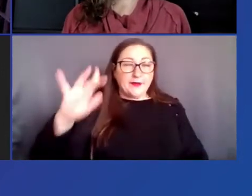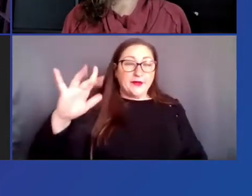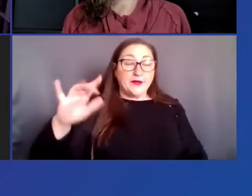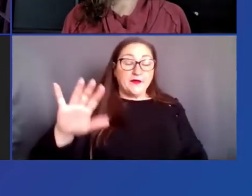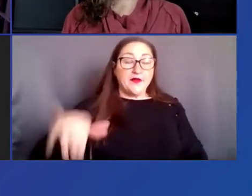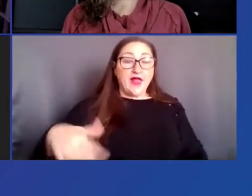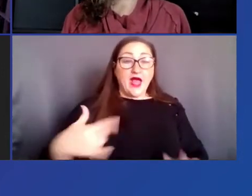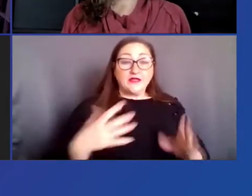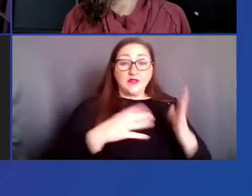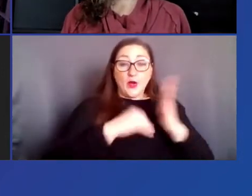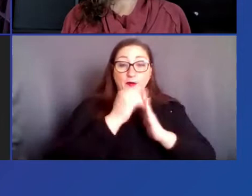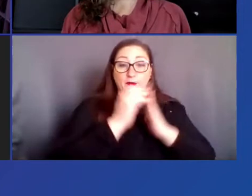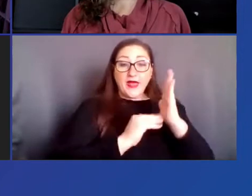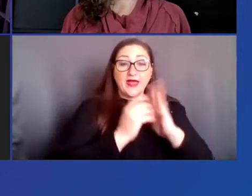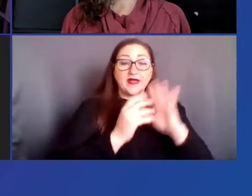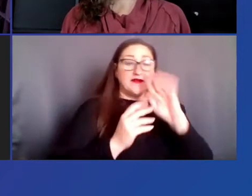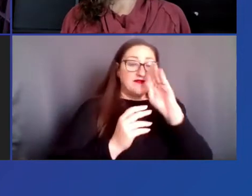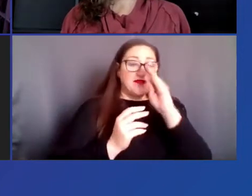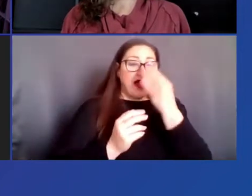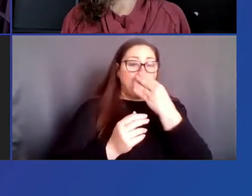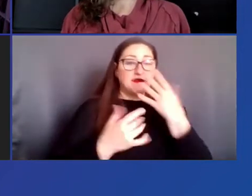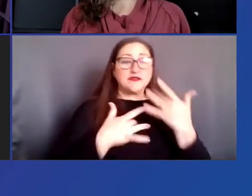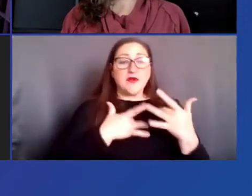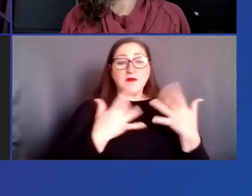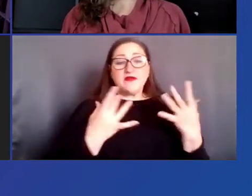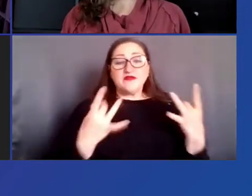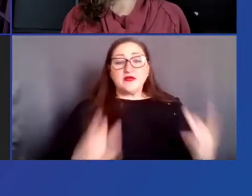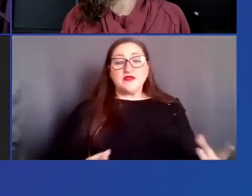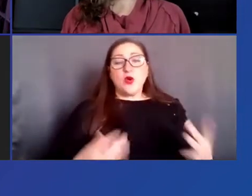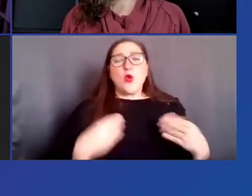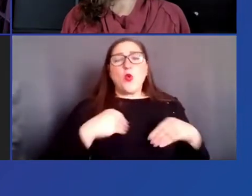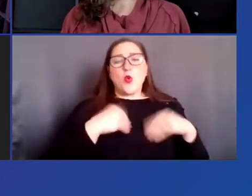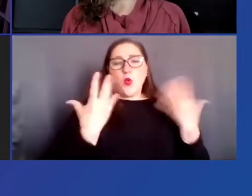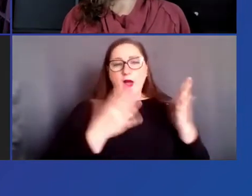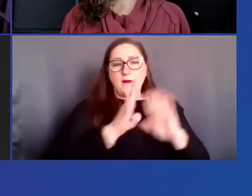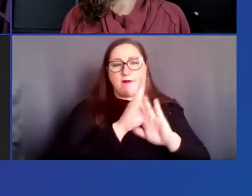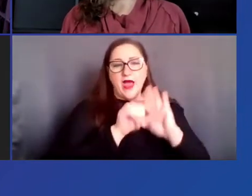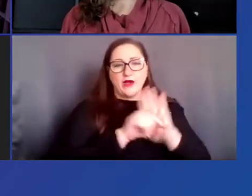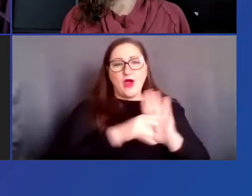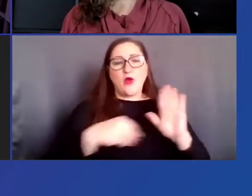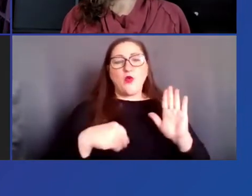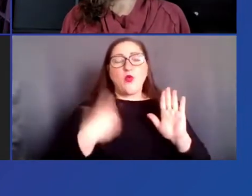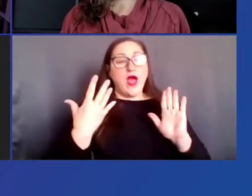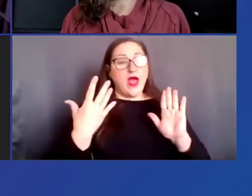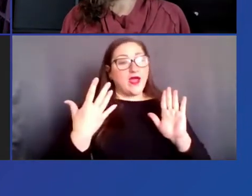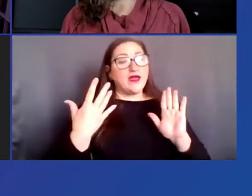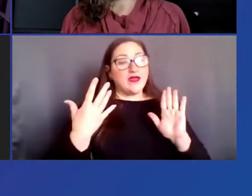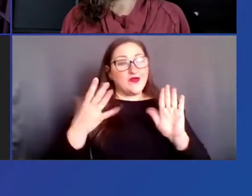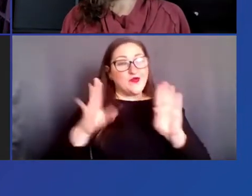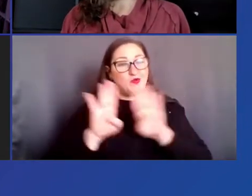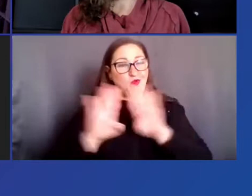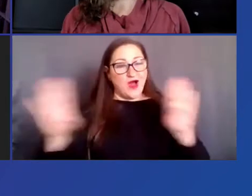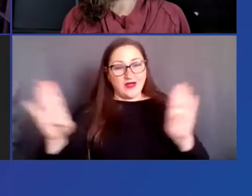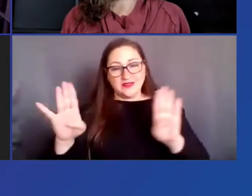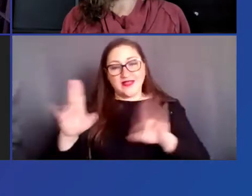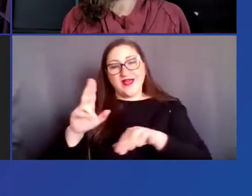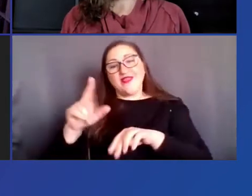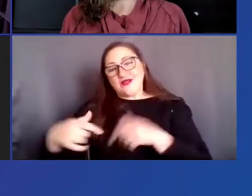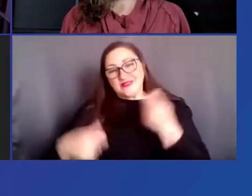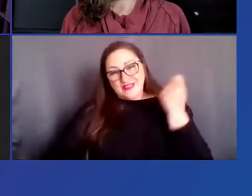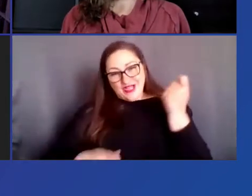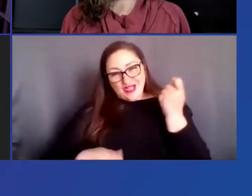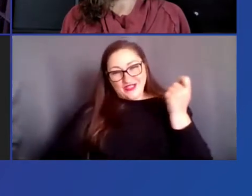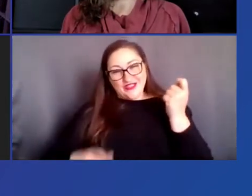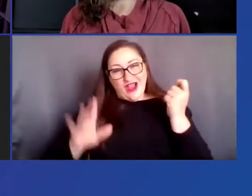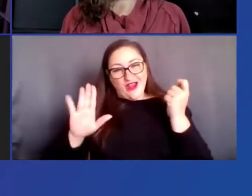flowers, which is really nice and peaceful. White background, white walls, and there's a guitar next to me and a couple other items